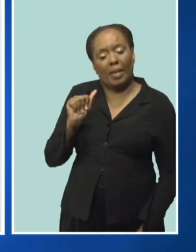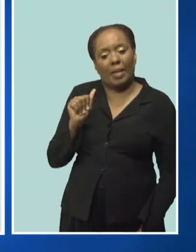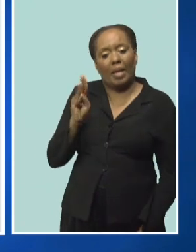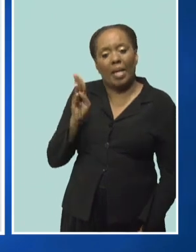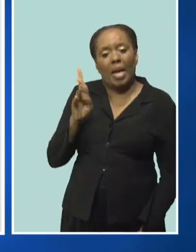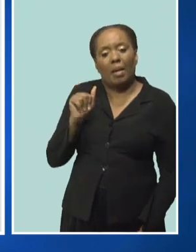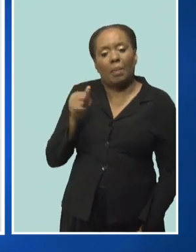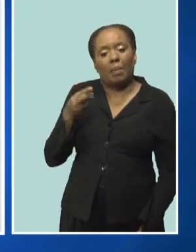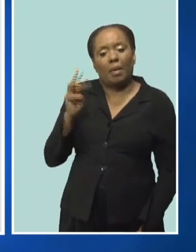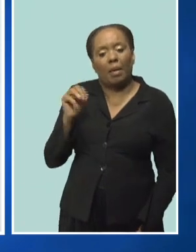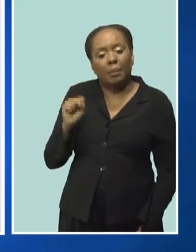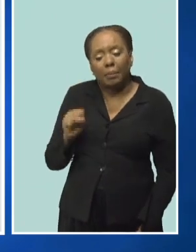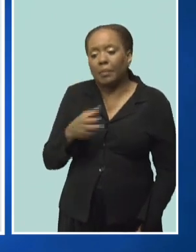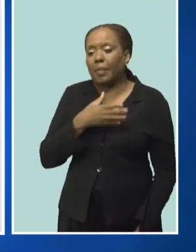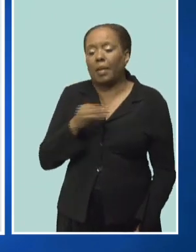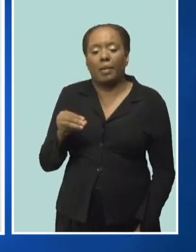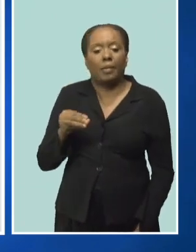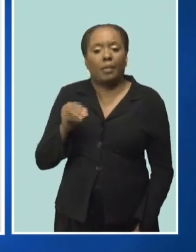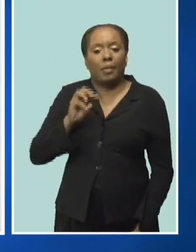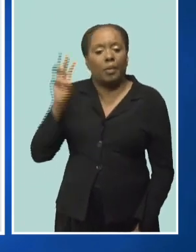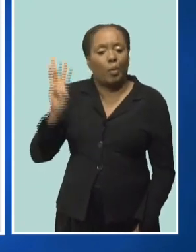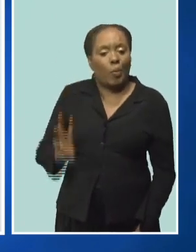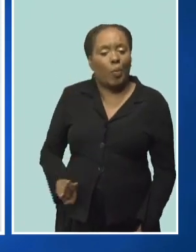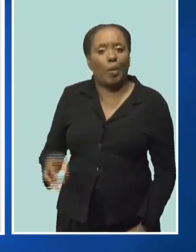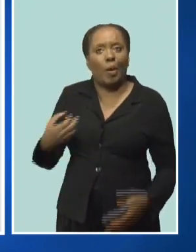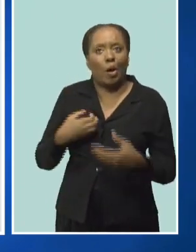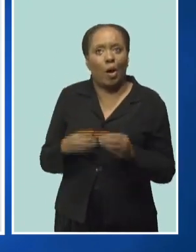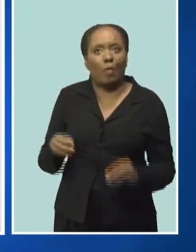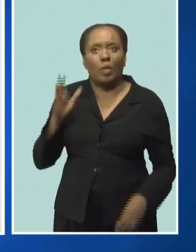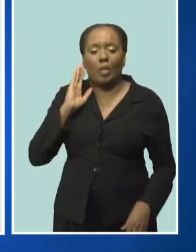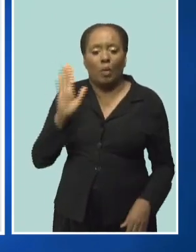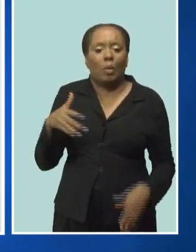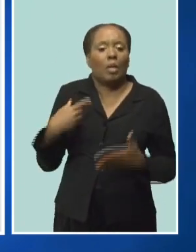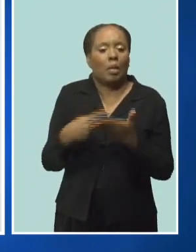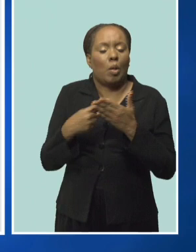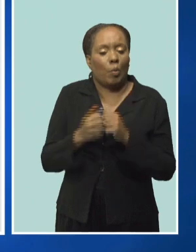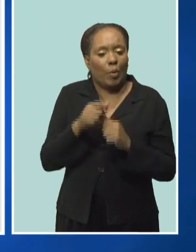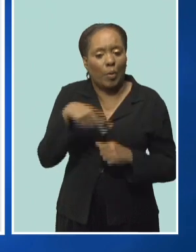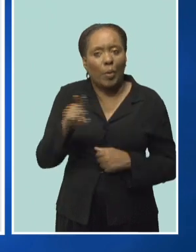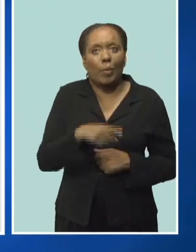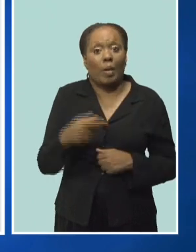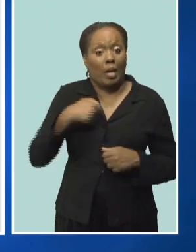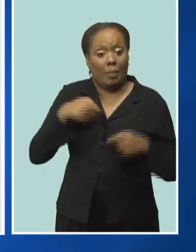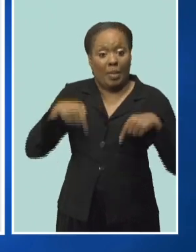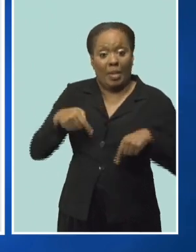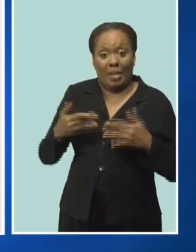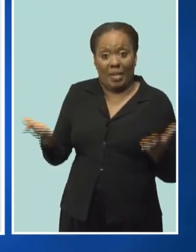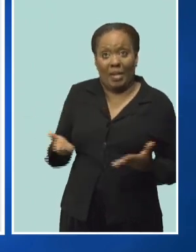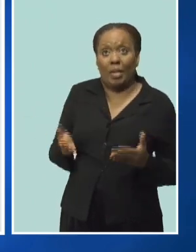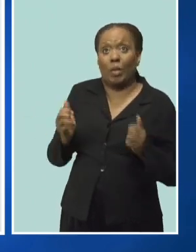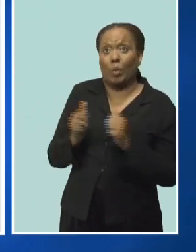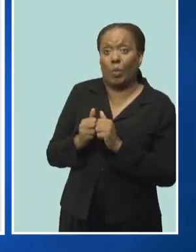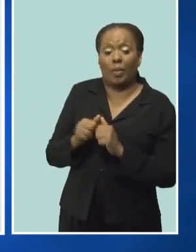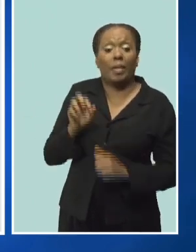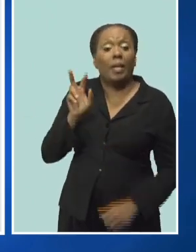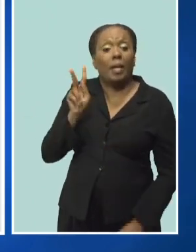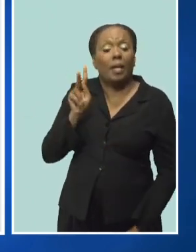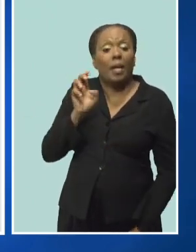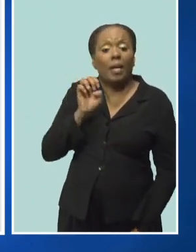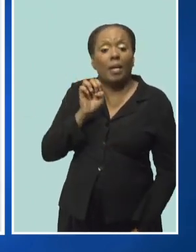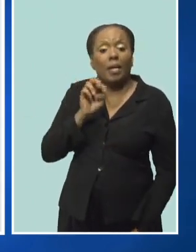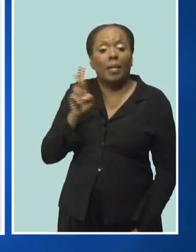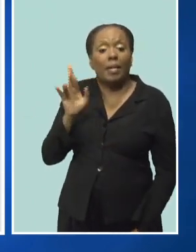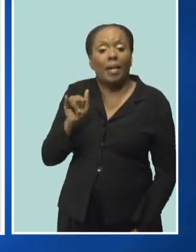you. The Met Office will continue to update you. I'm speaking here from the Department of Emergency Management with Ms. Hines and others. We